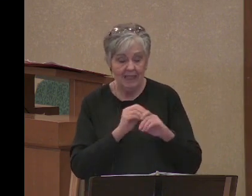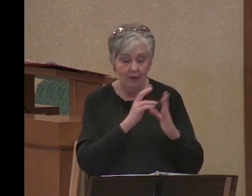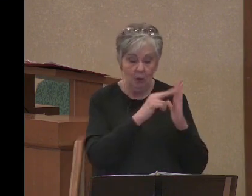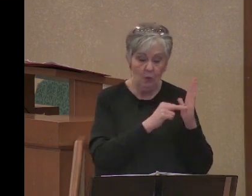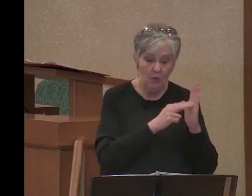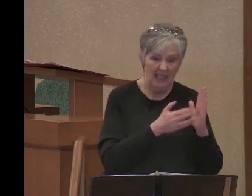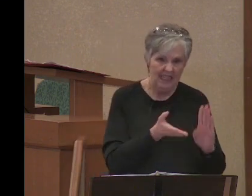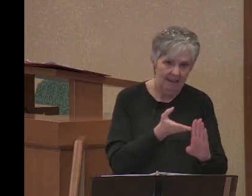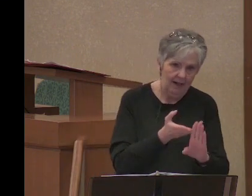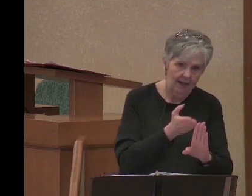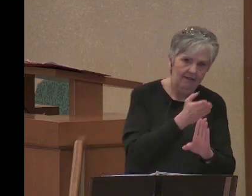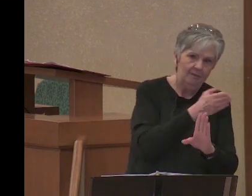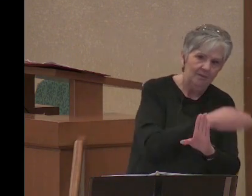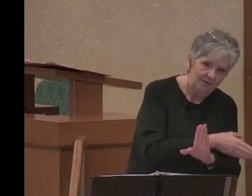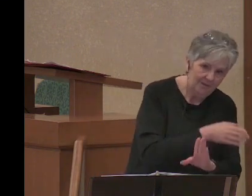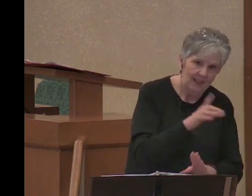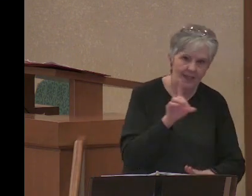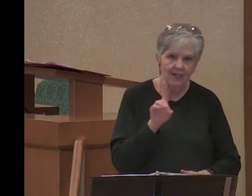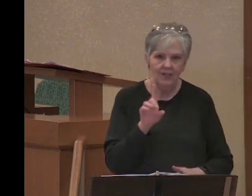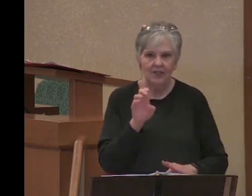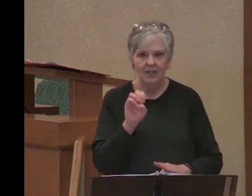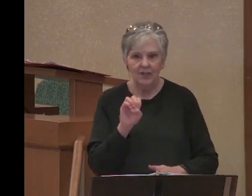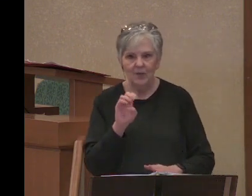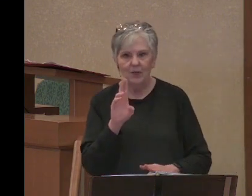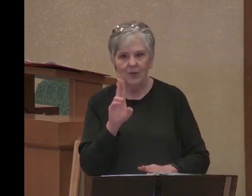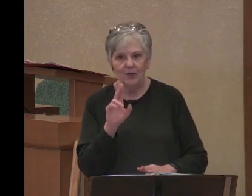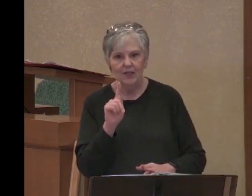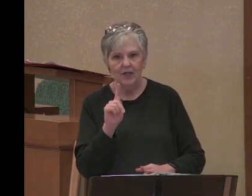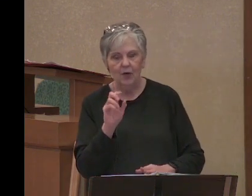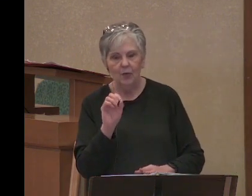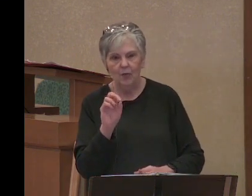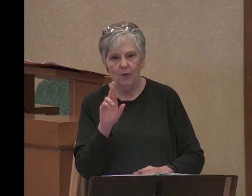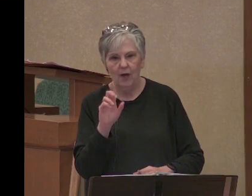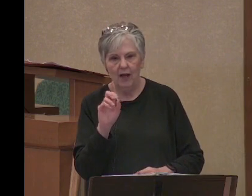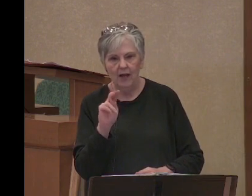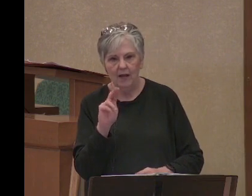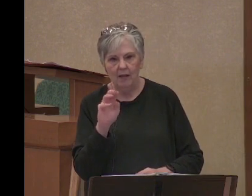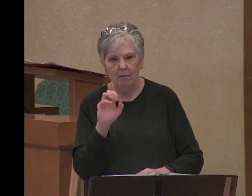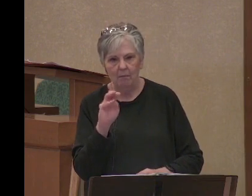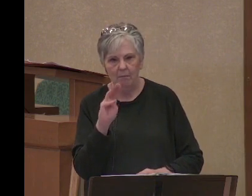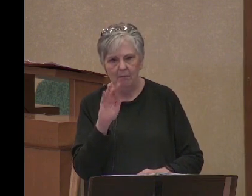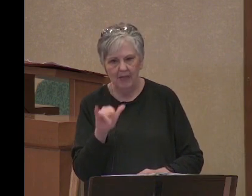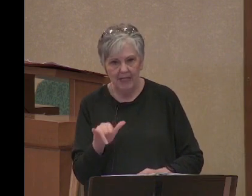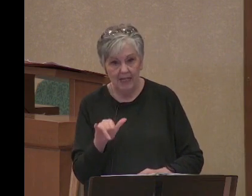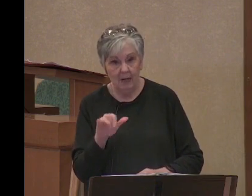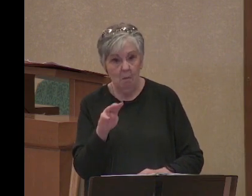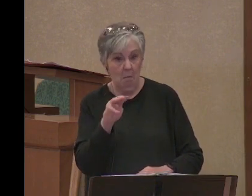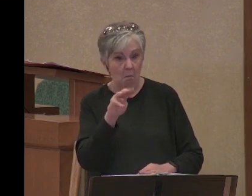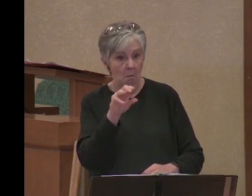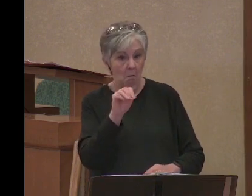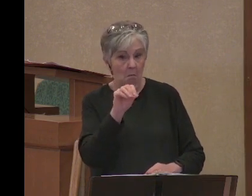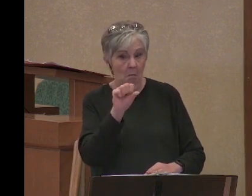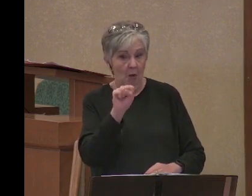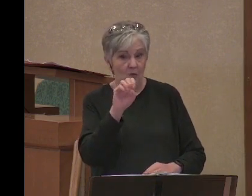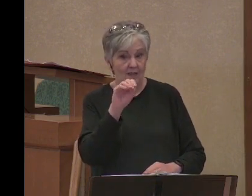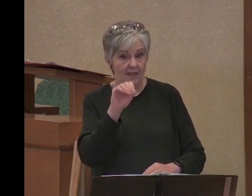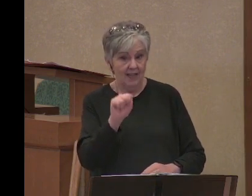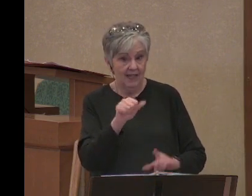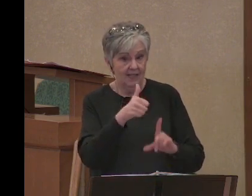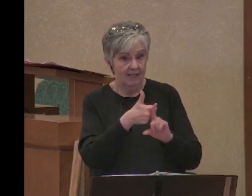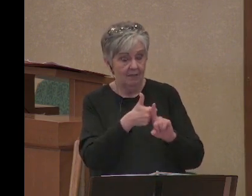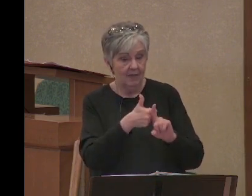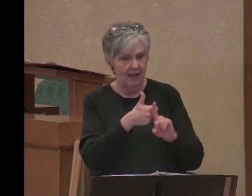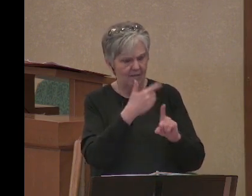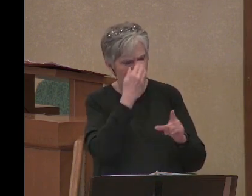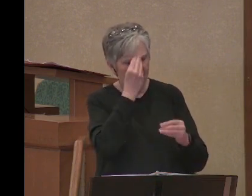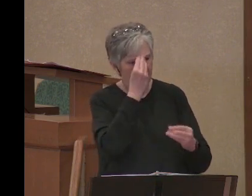from Deuteronomy this morning. Here we have Moses himself addressing God's people to remind them